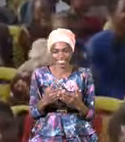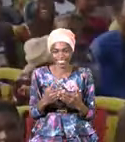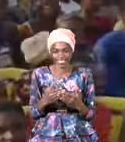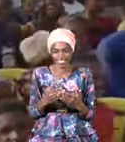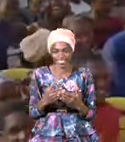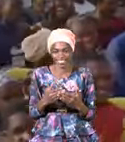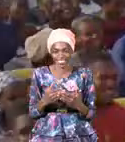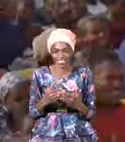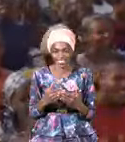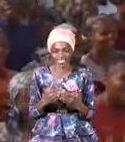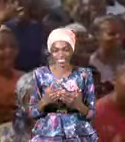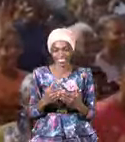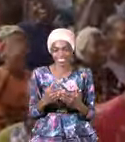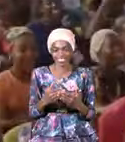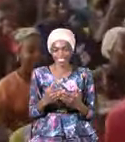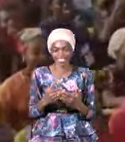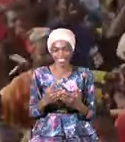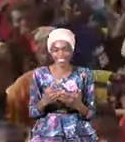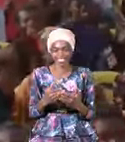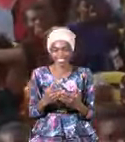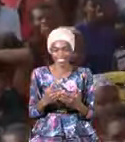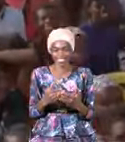Hallelujah!